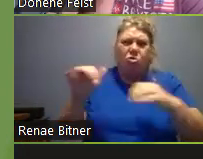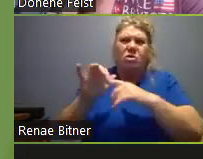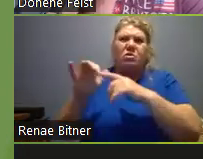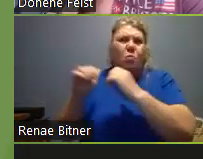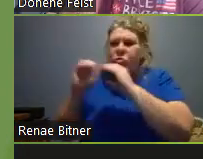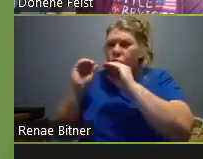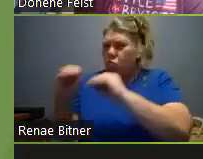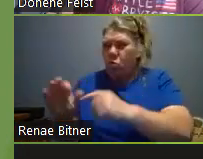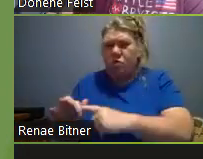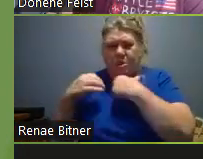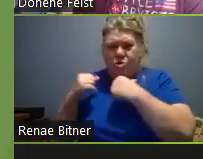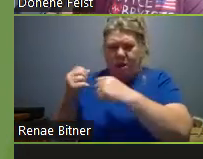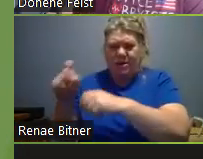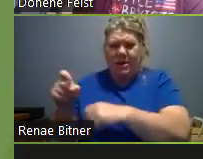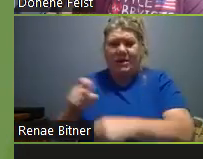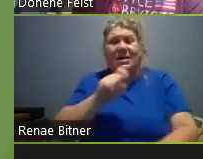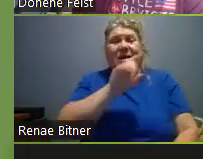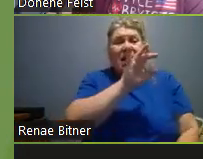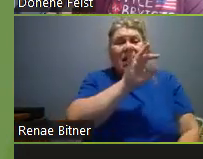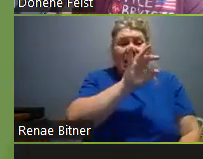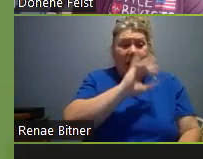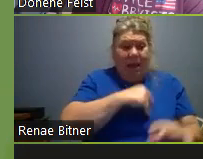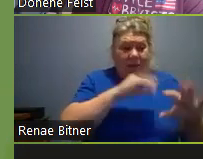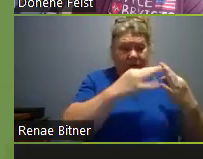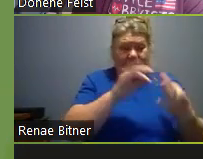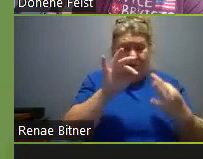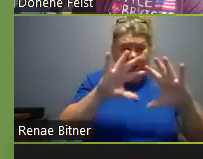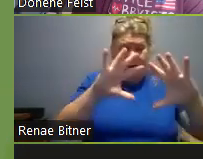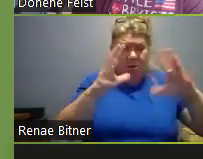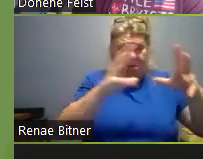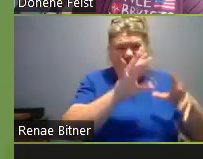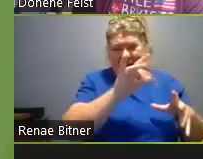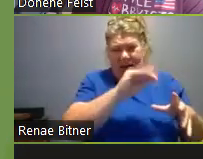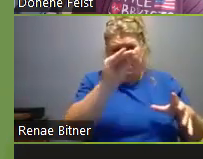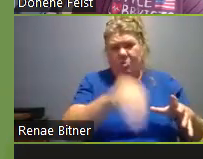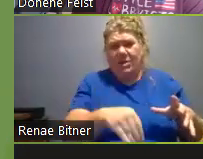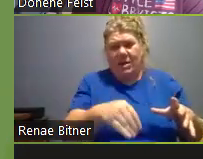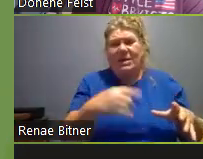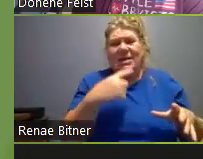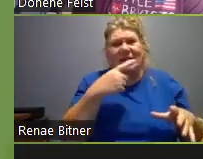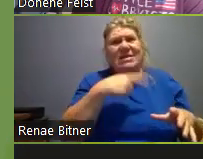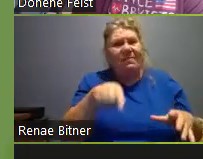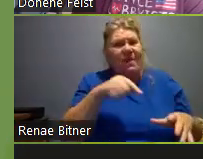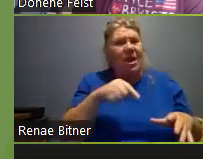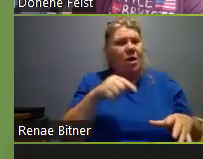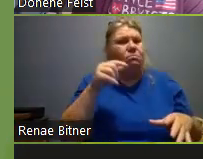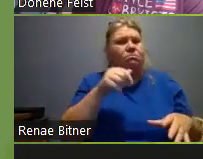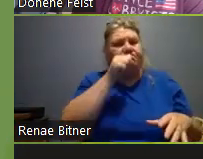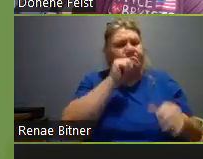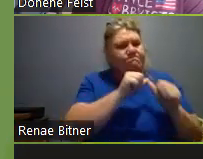needs. 18% of our families demonstrate that they are quite resilient,